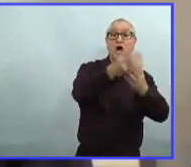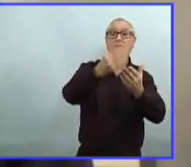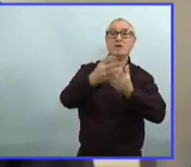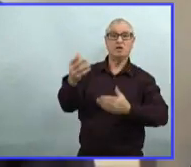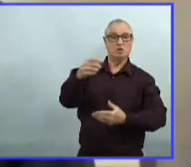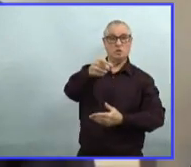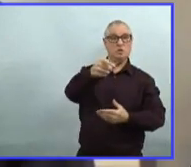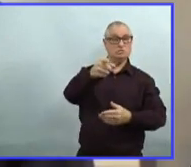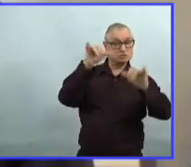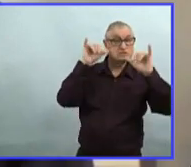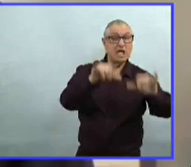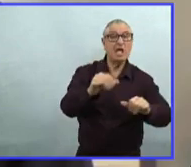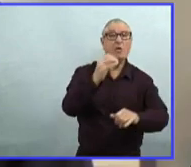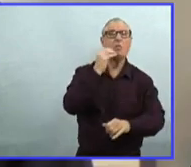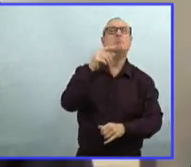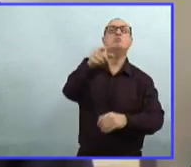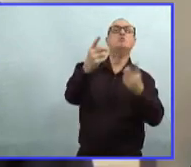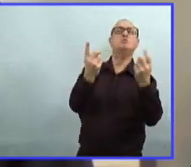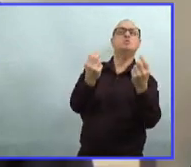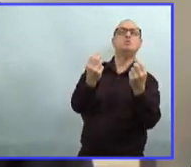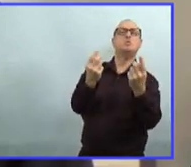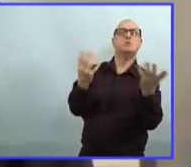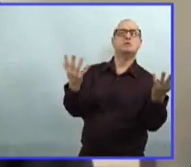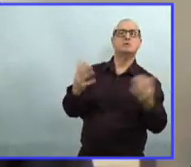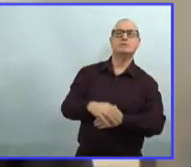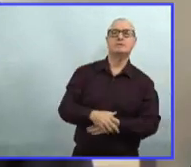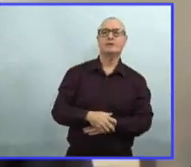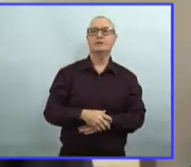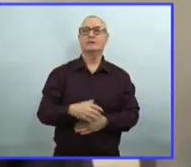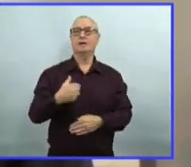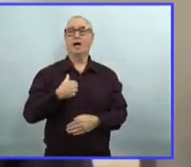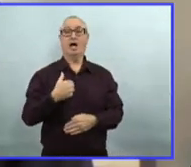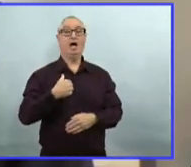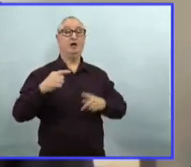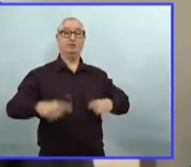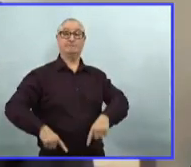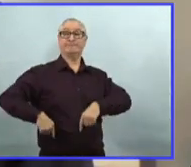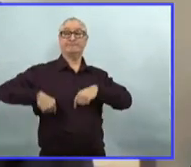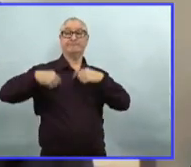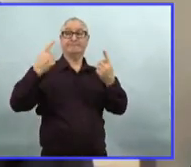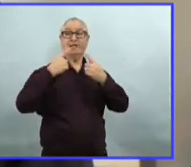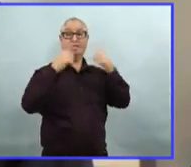mentioned that through the public health restrictions,